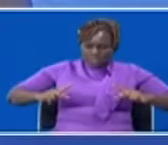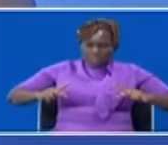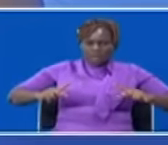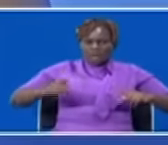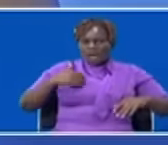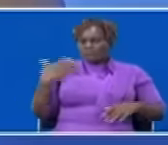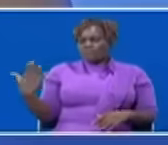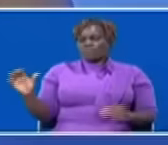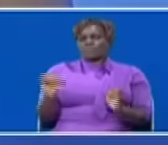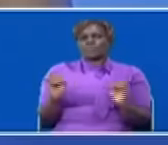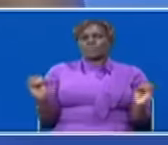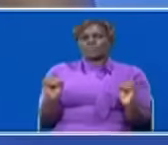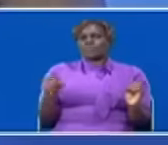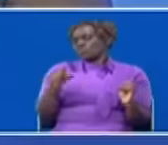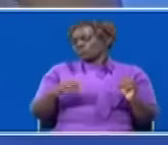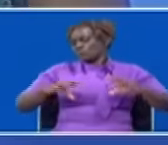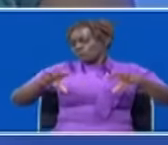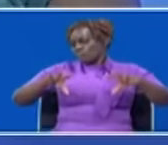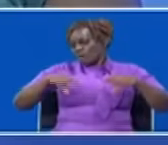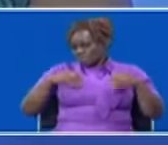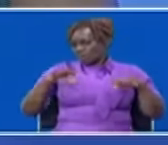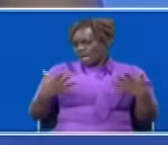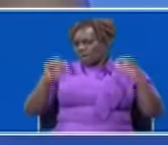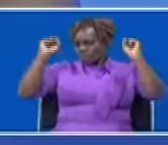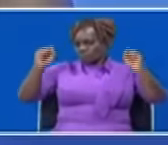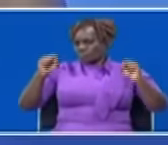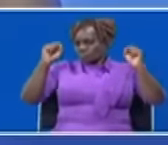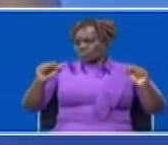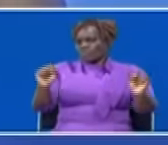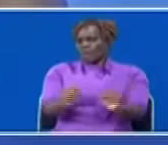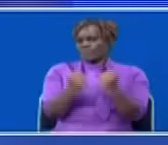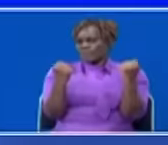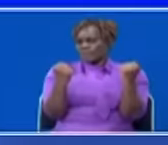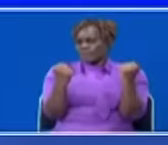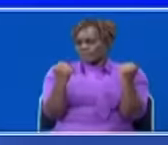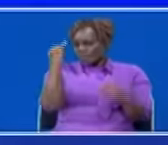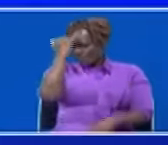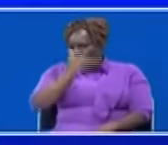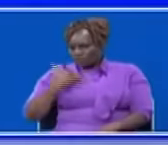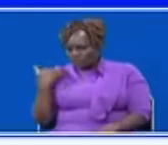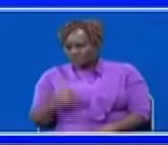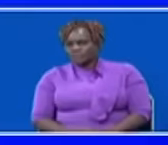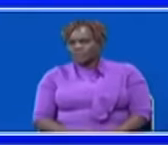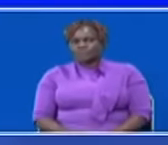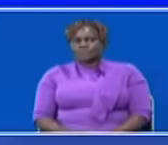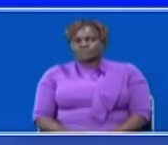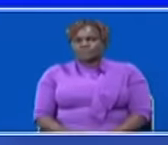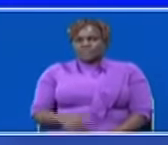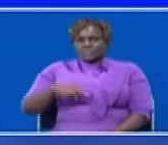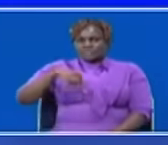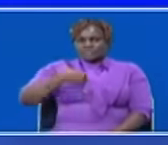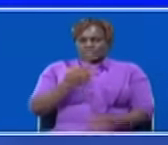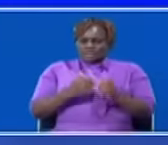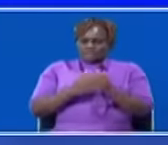unarmed during those protests? In other words, do you agree with the manner in which the protests were carried out? Yvonne, I led a